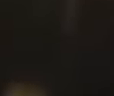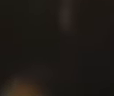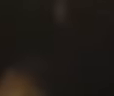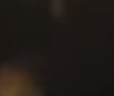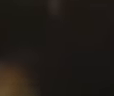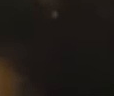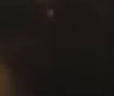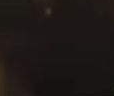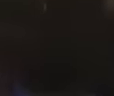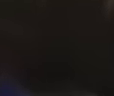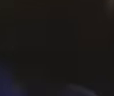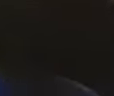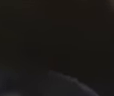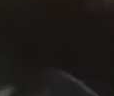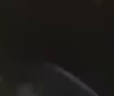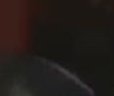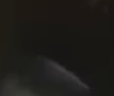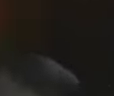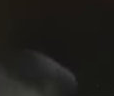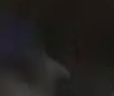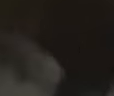Go ahead and pray.